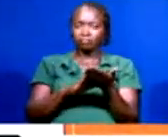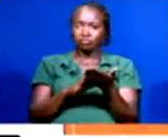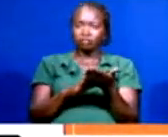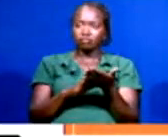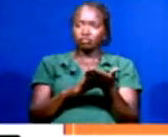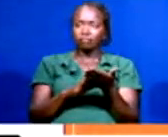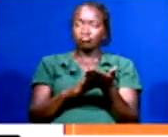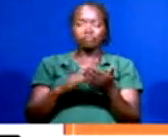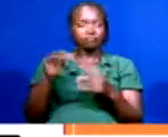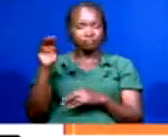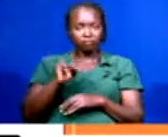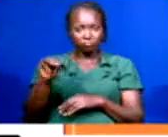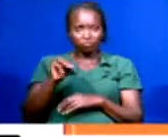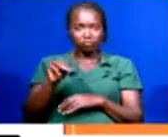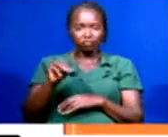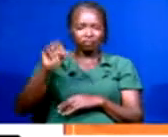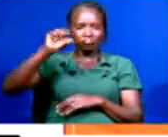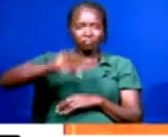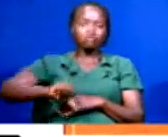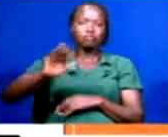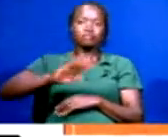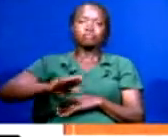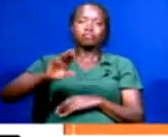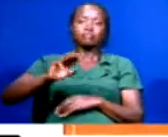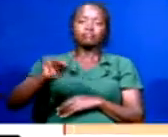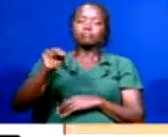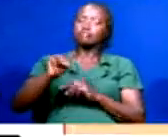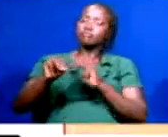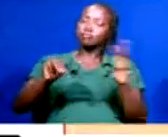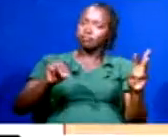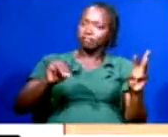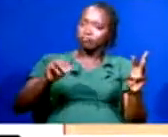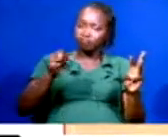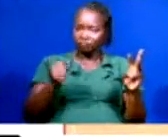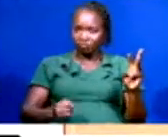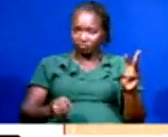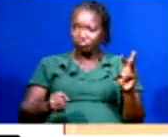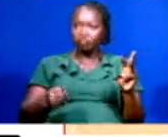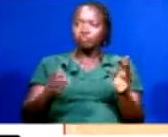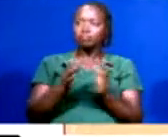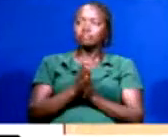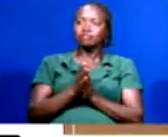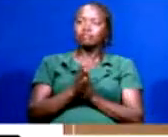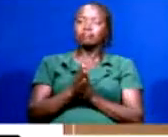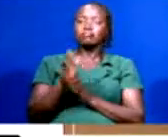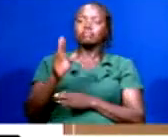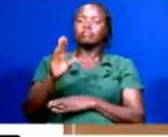In Mandera, the worst hit areas are Mandera West, Mandera South, and Banissa